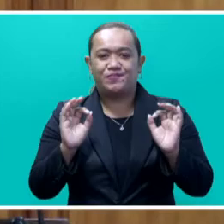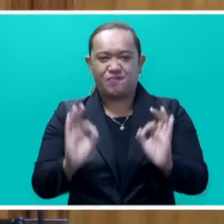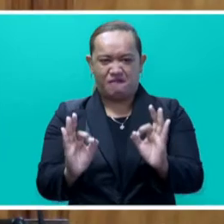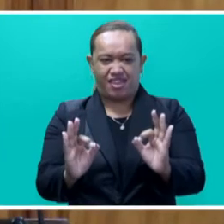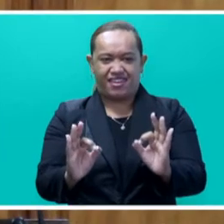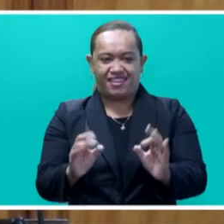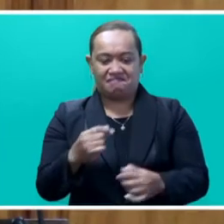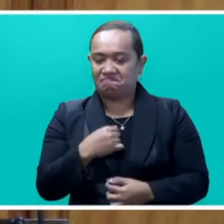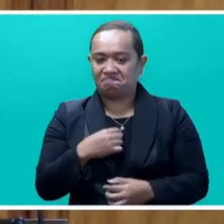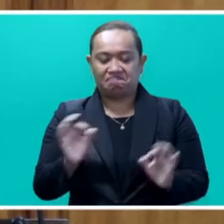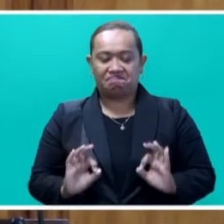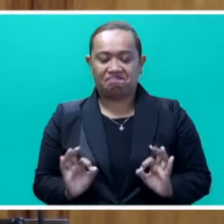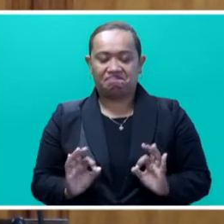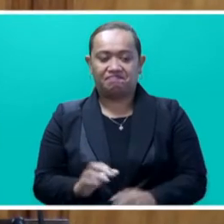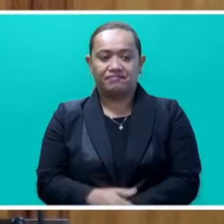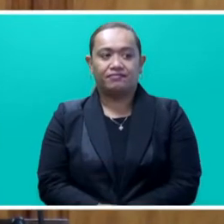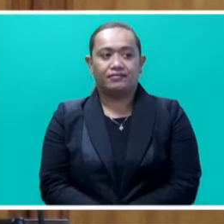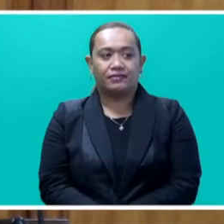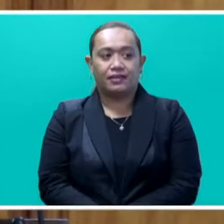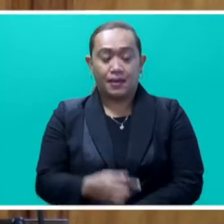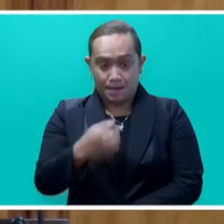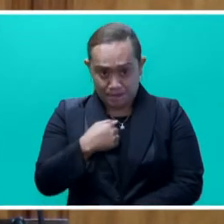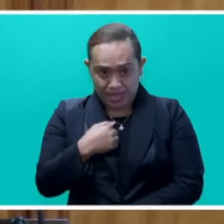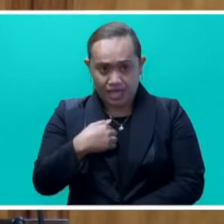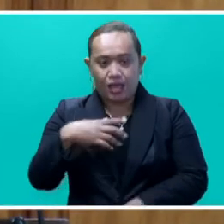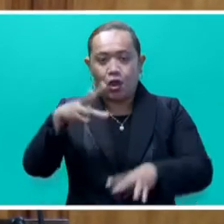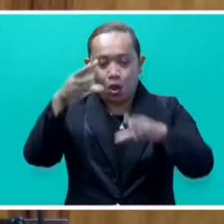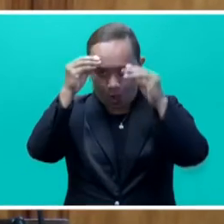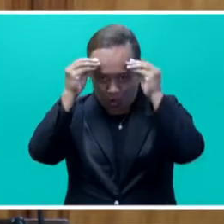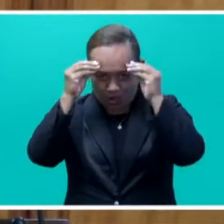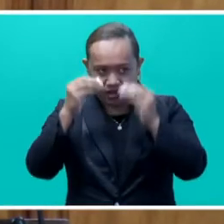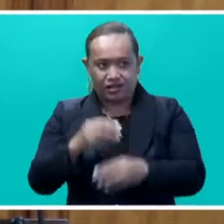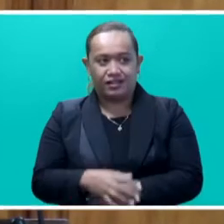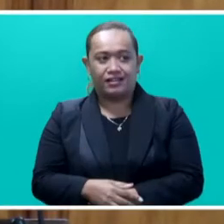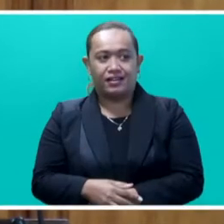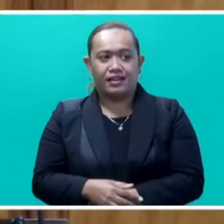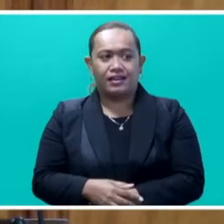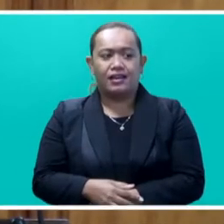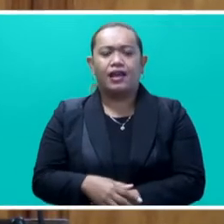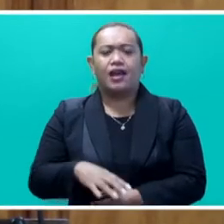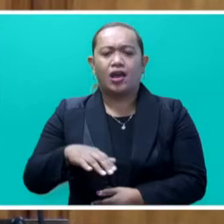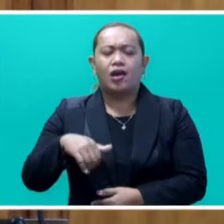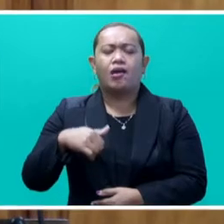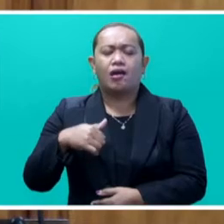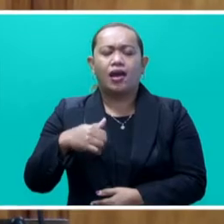mistakes. A person who has had his fair share of ups and downs.